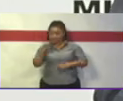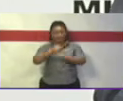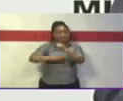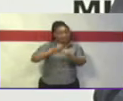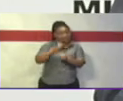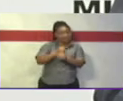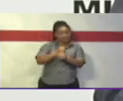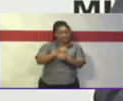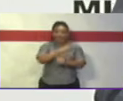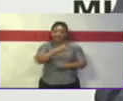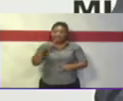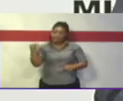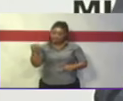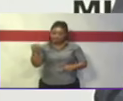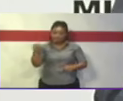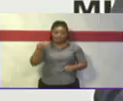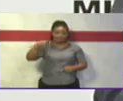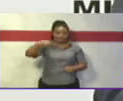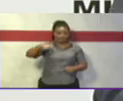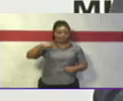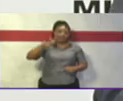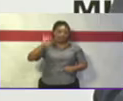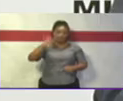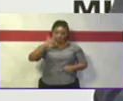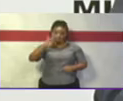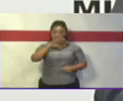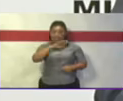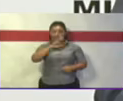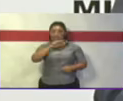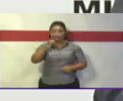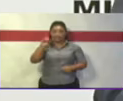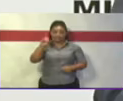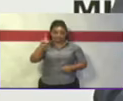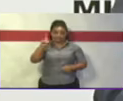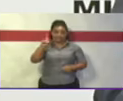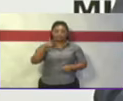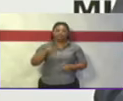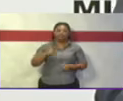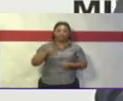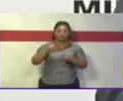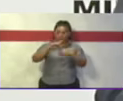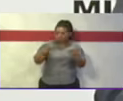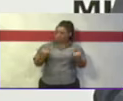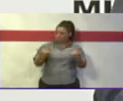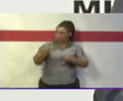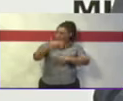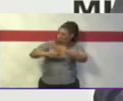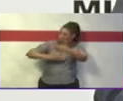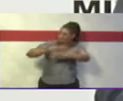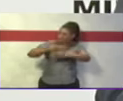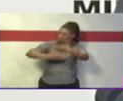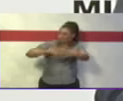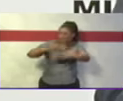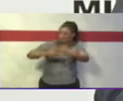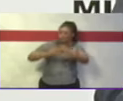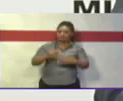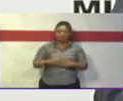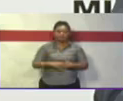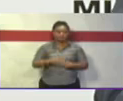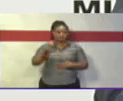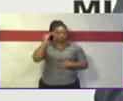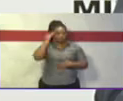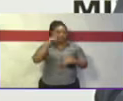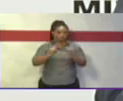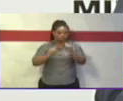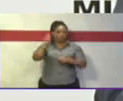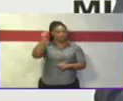which is also being utilized in that particular age group. So the process is ongoing. As you know, Trinidad and Tobago has been utilizing